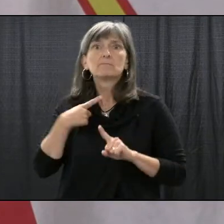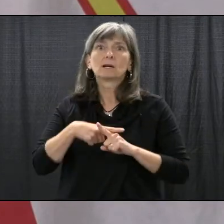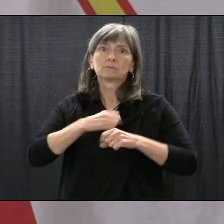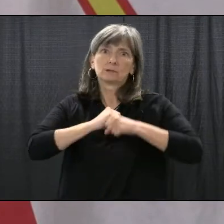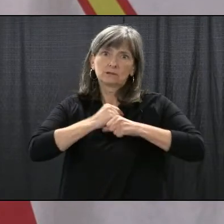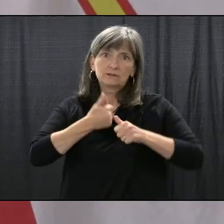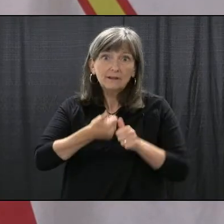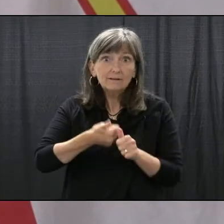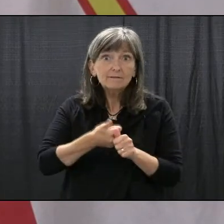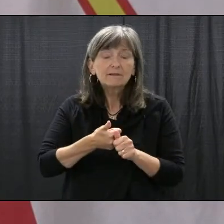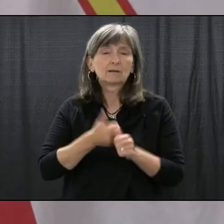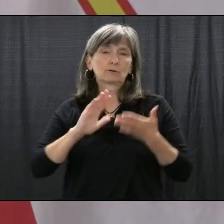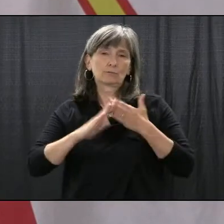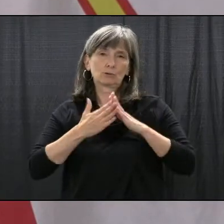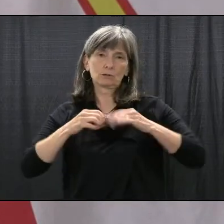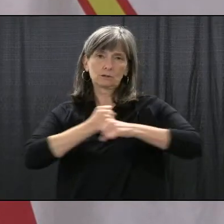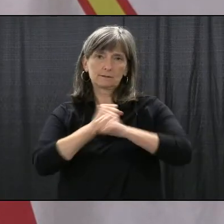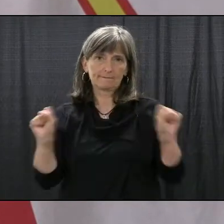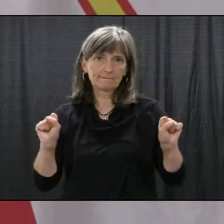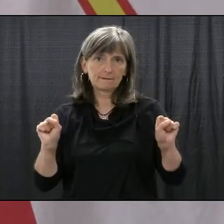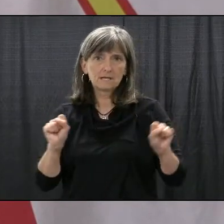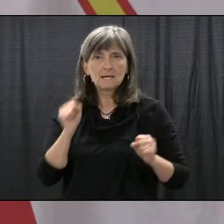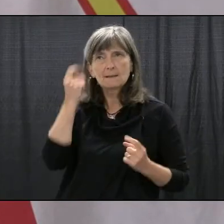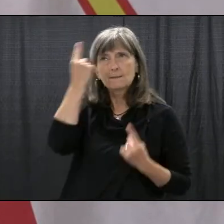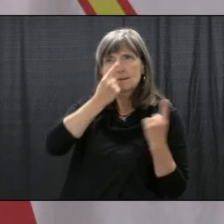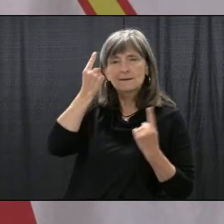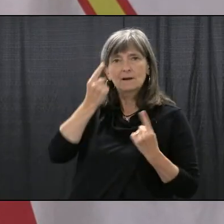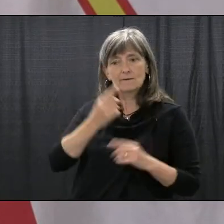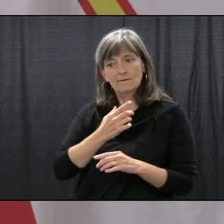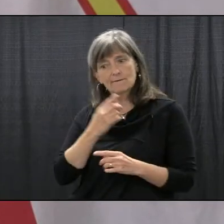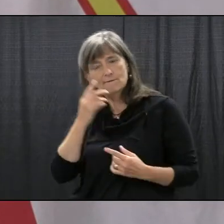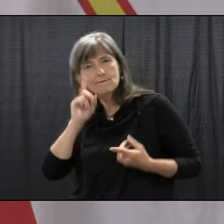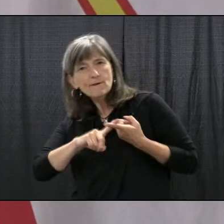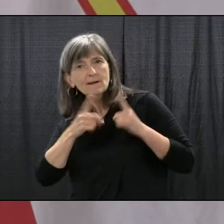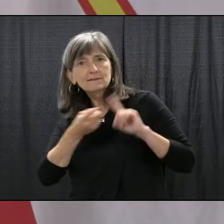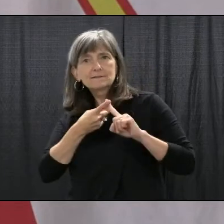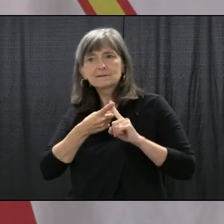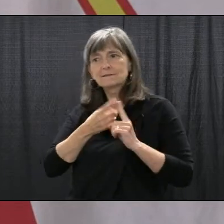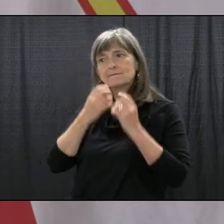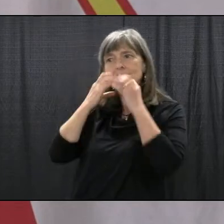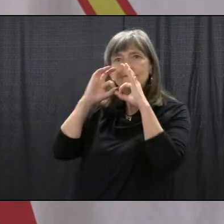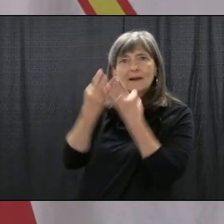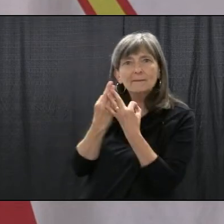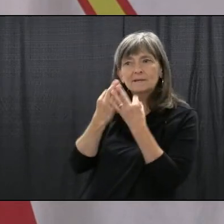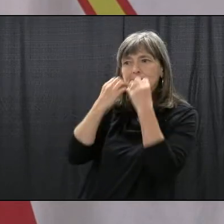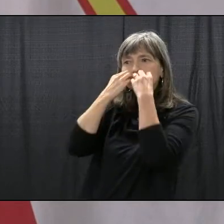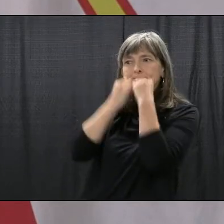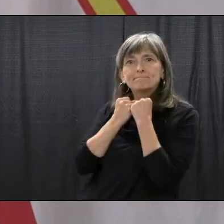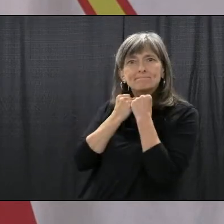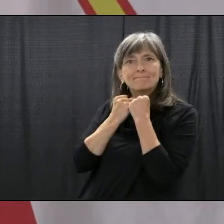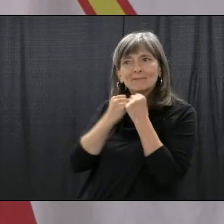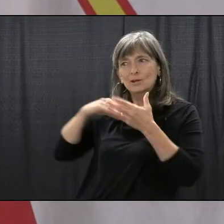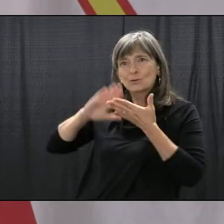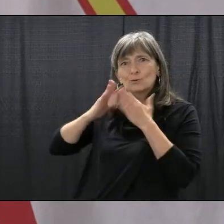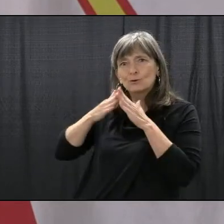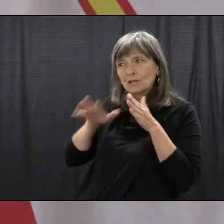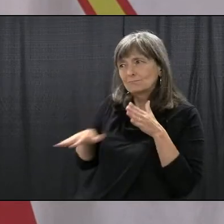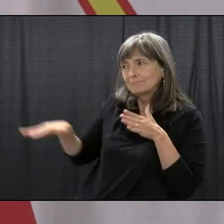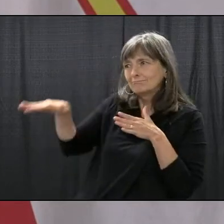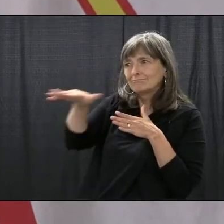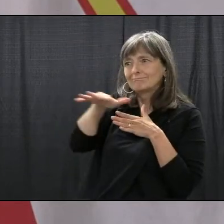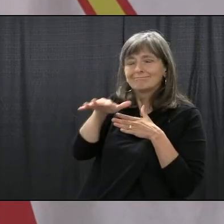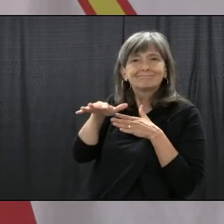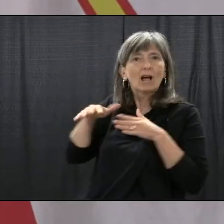and those around you. Please think of your friends, loved ones, and all those in your community who are not yet eligible for a